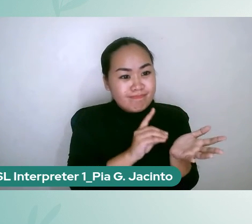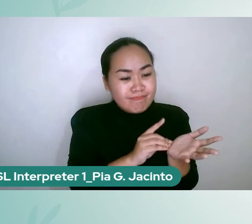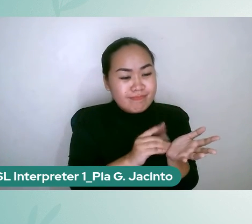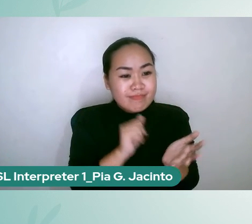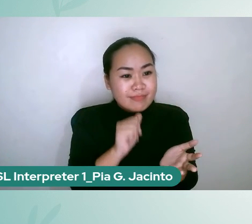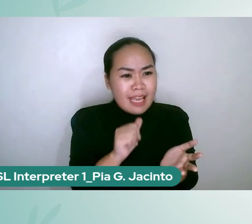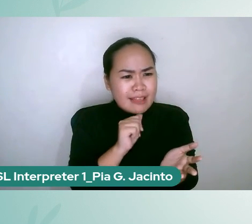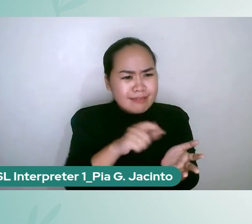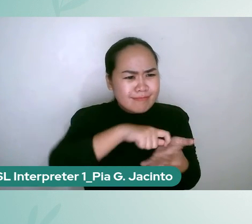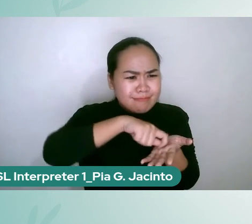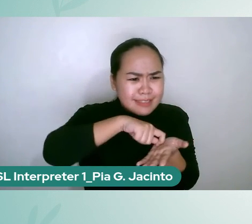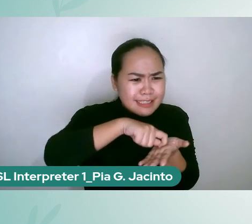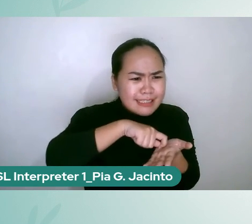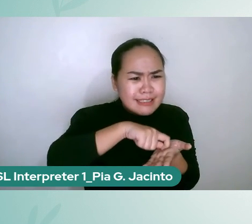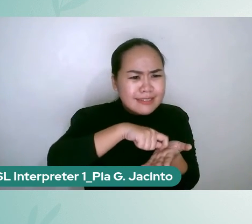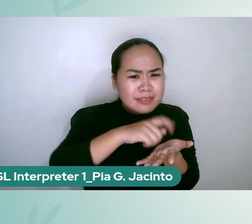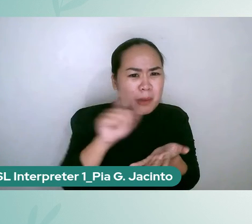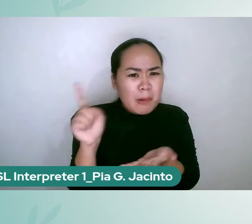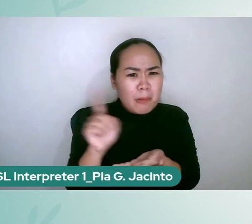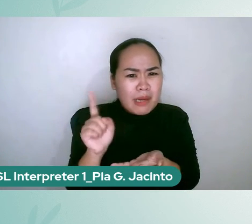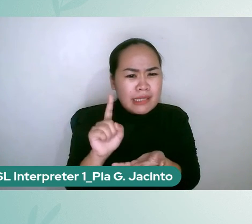what do you call that